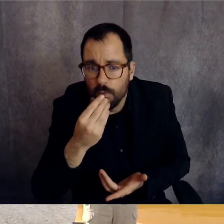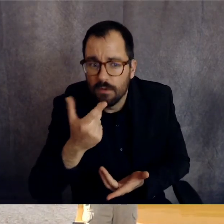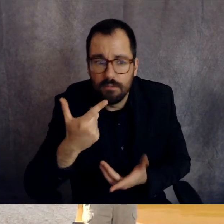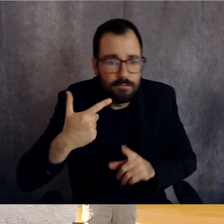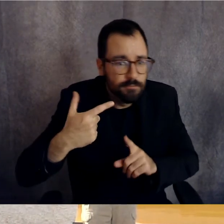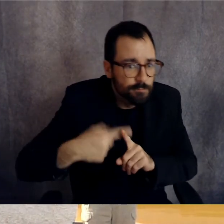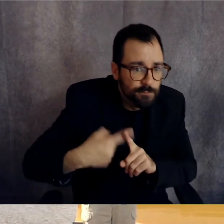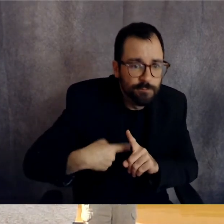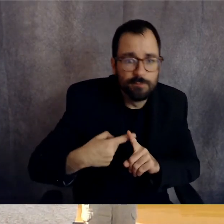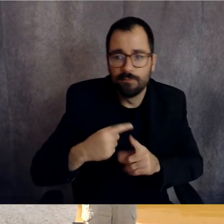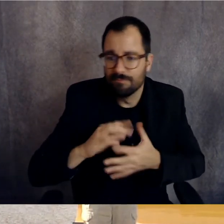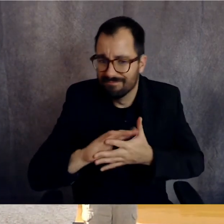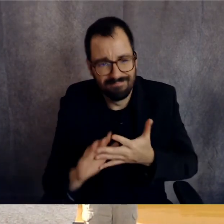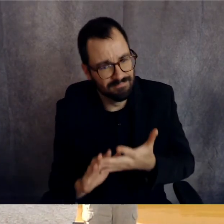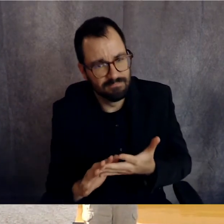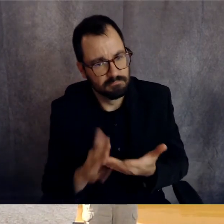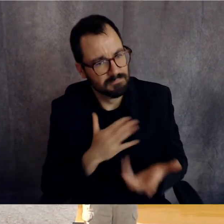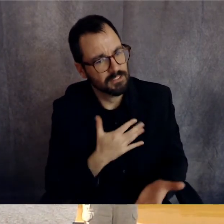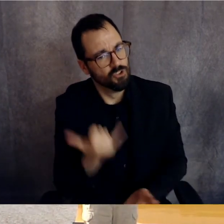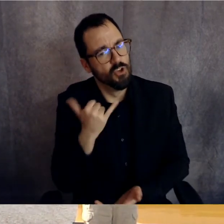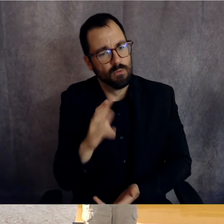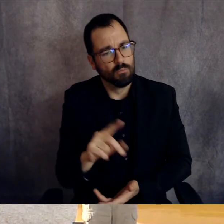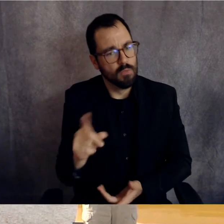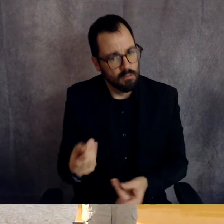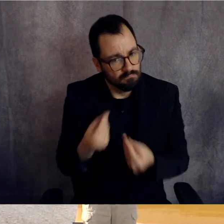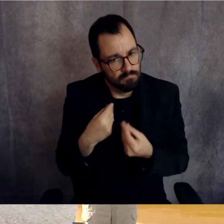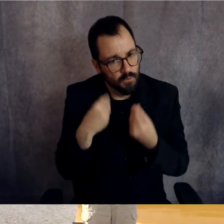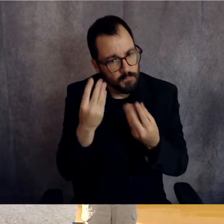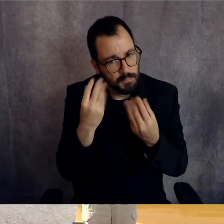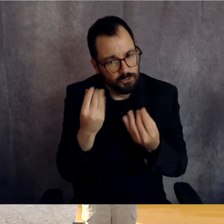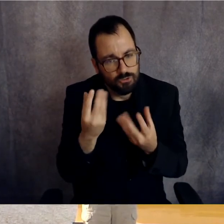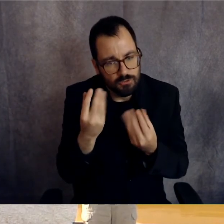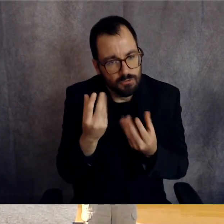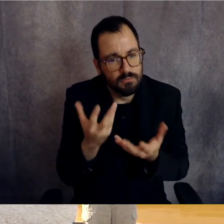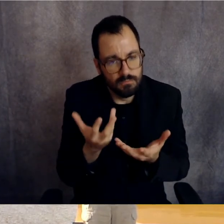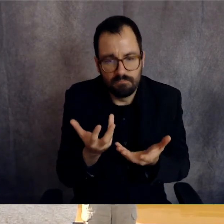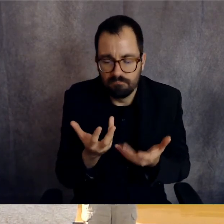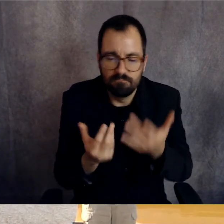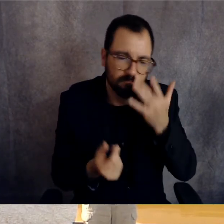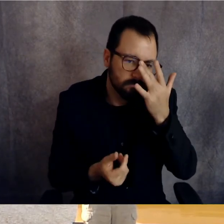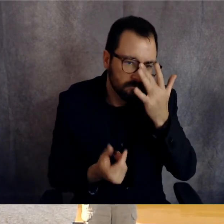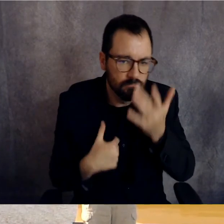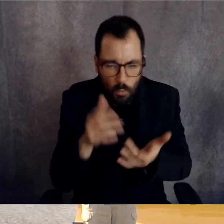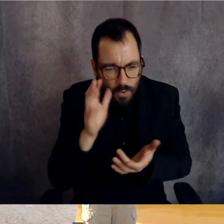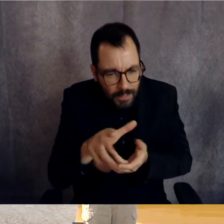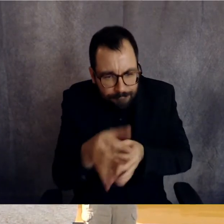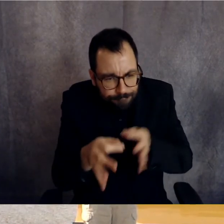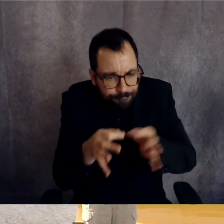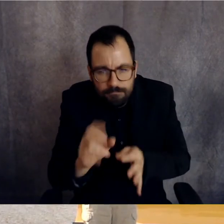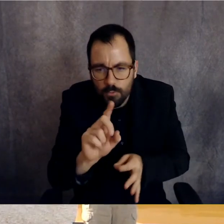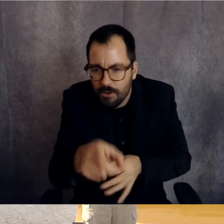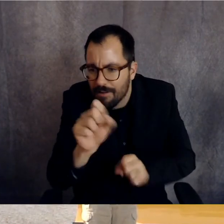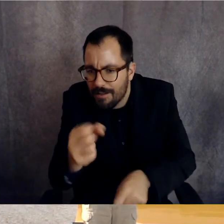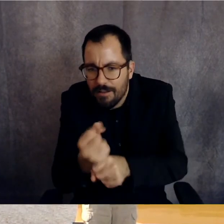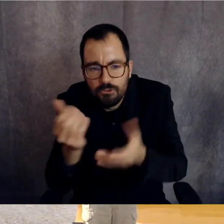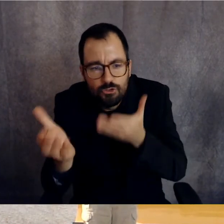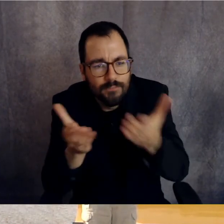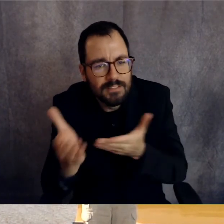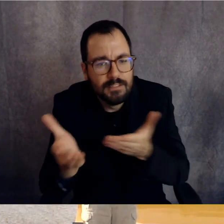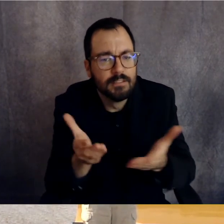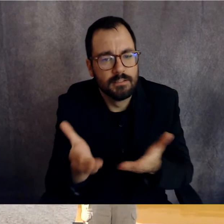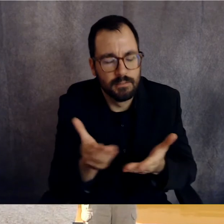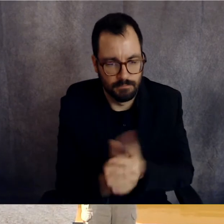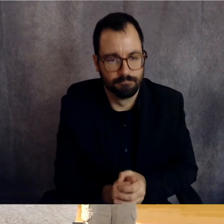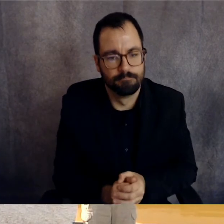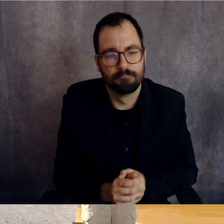call 311 and we will be able to provide information and direct you to the appropriate places and get those services out to your residents. It's very important